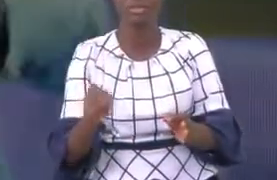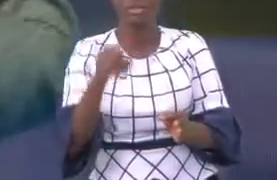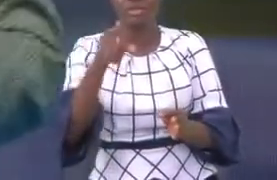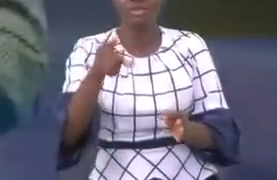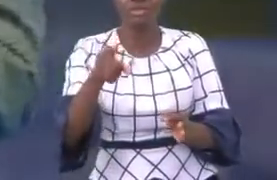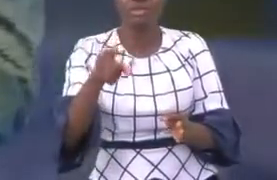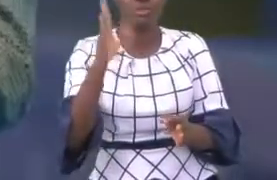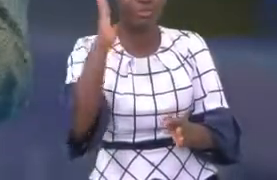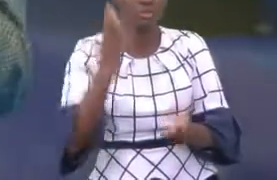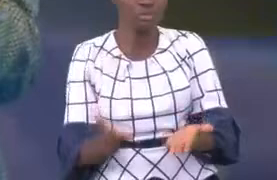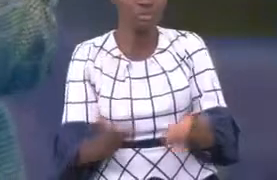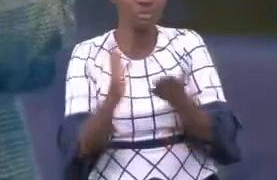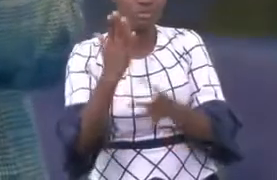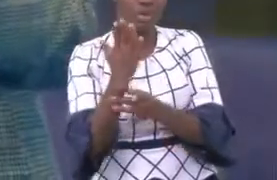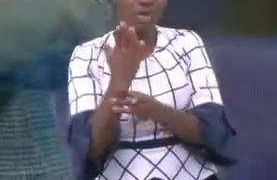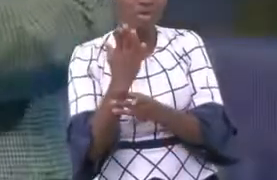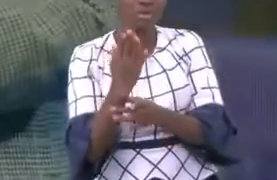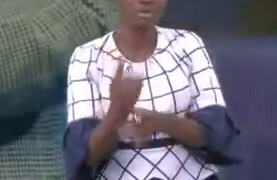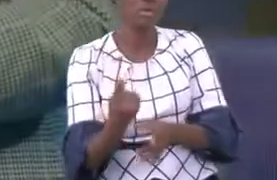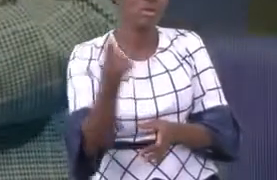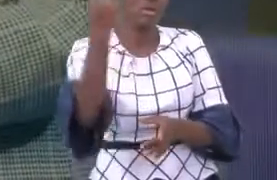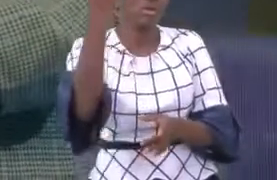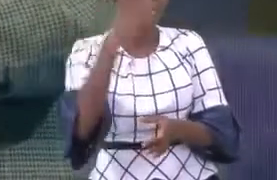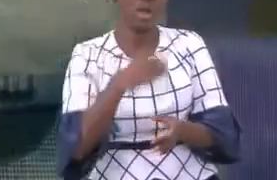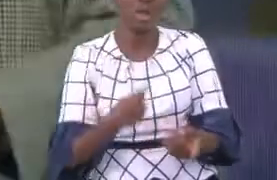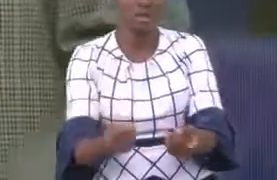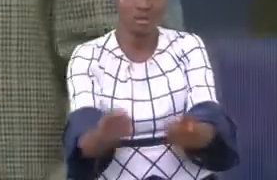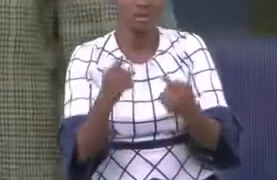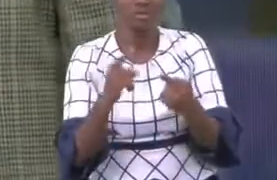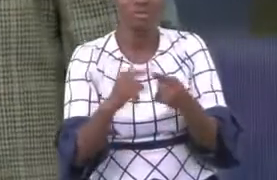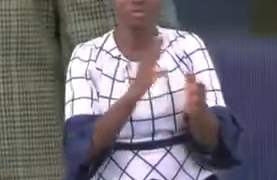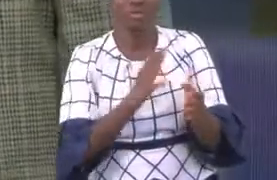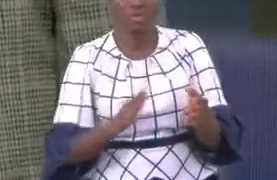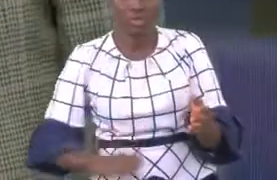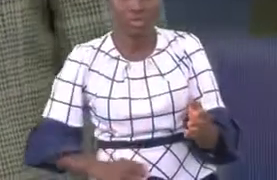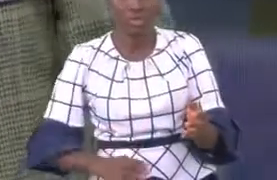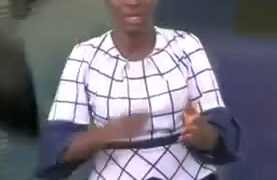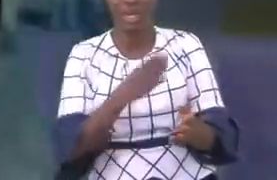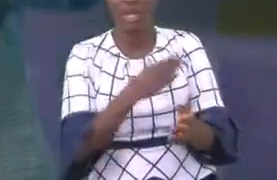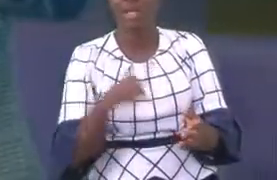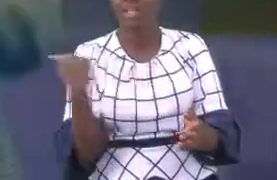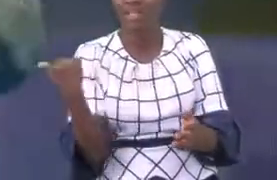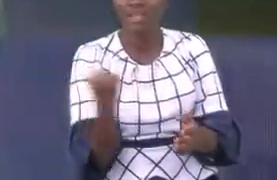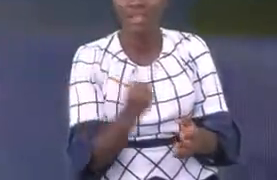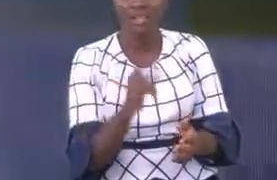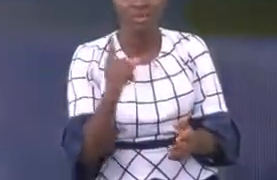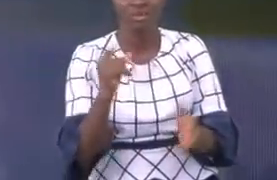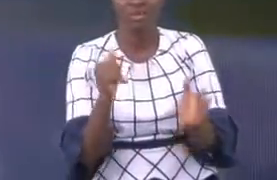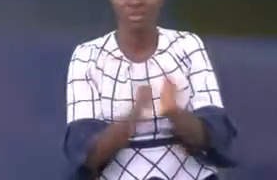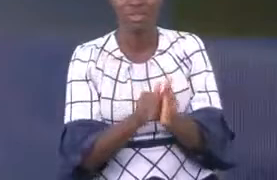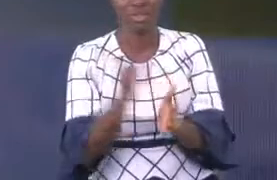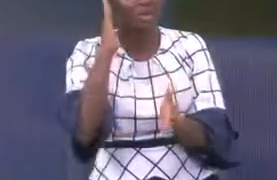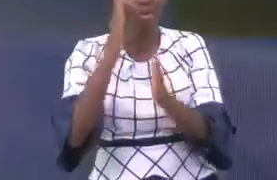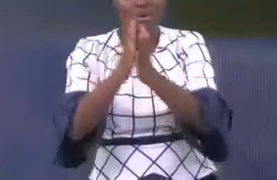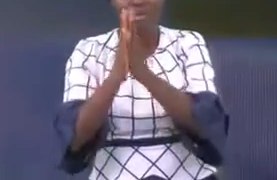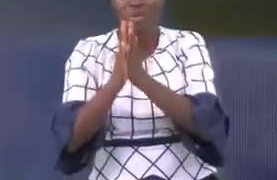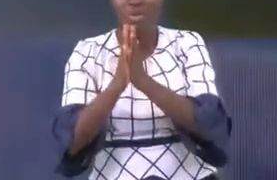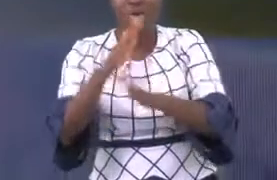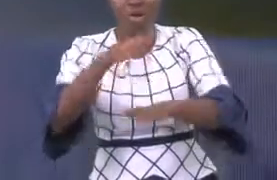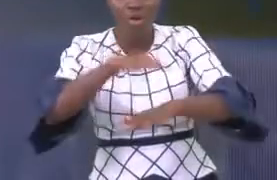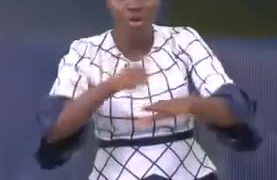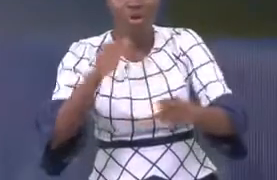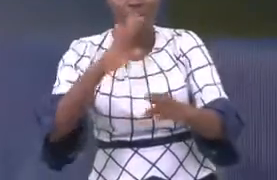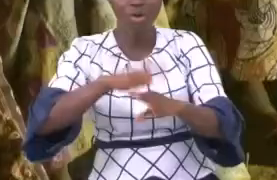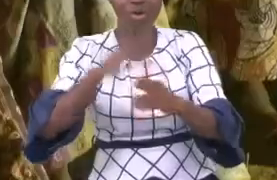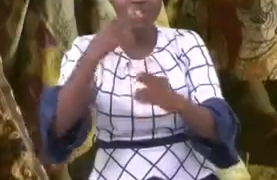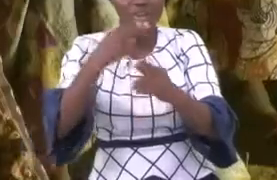whosoever shall call upon the name of the Lord will be saved. Thank God, tonight is the night